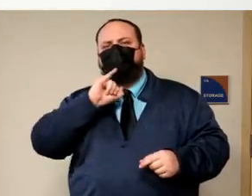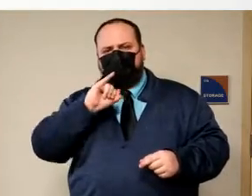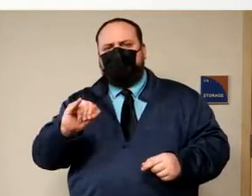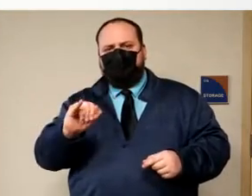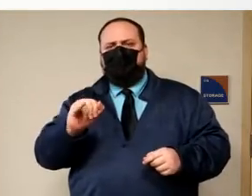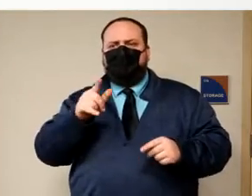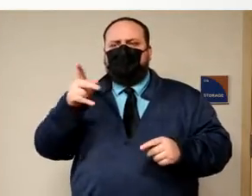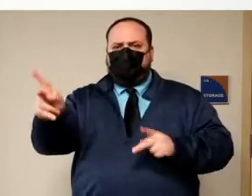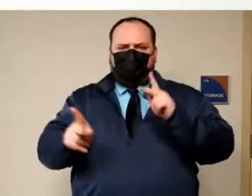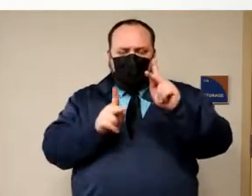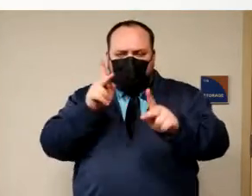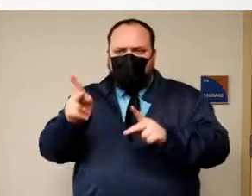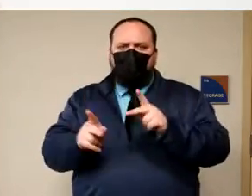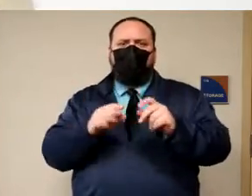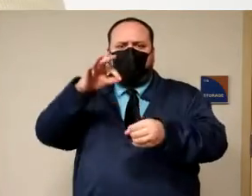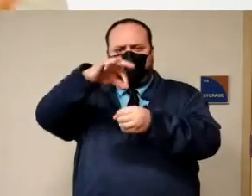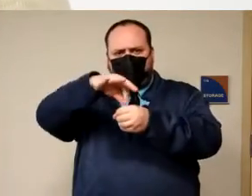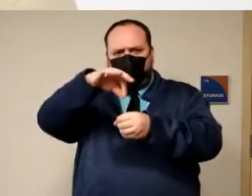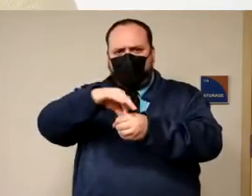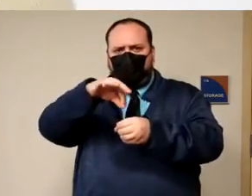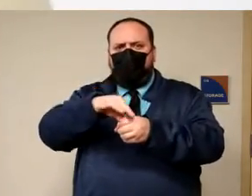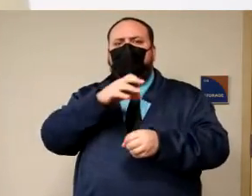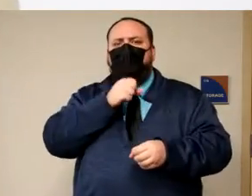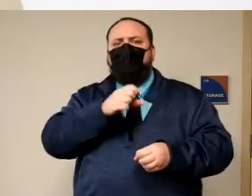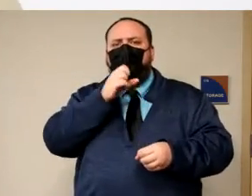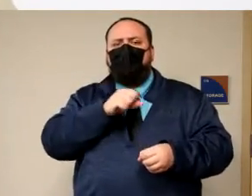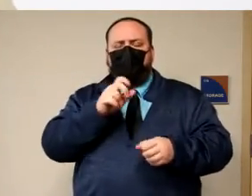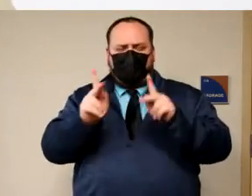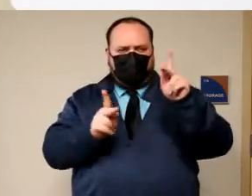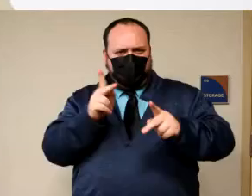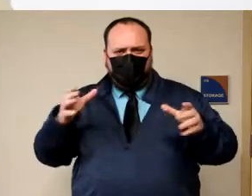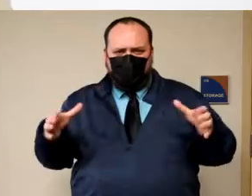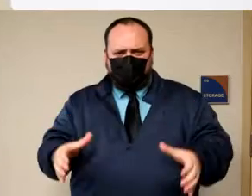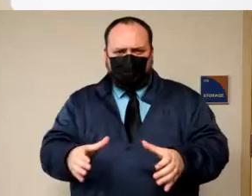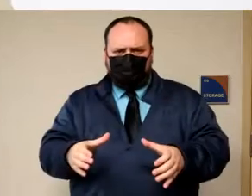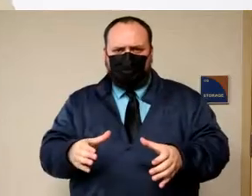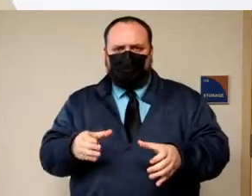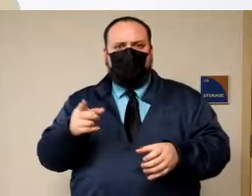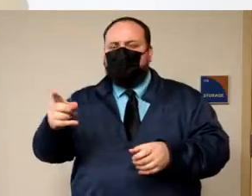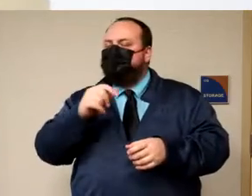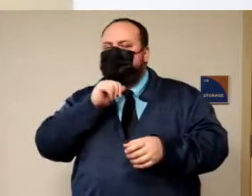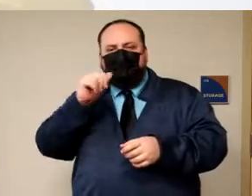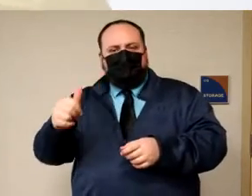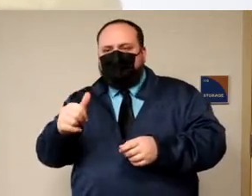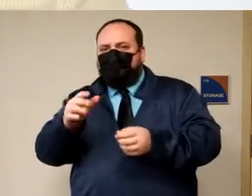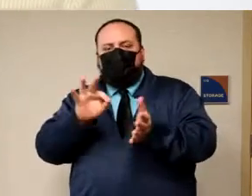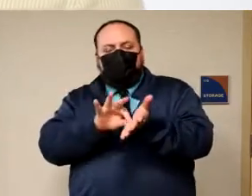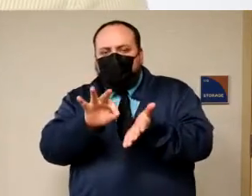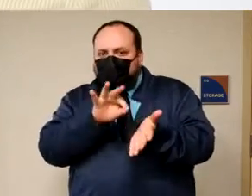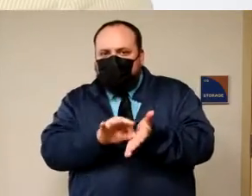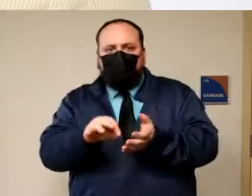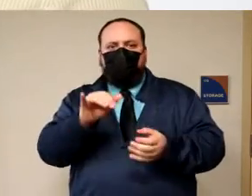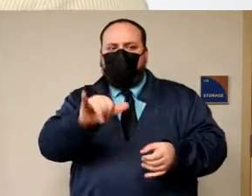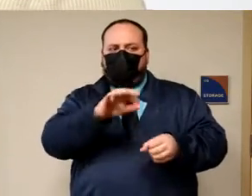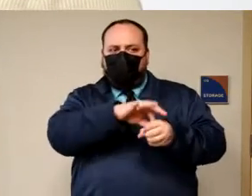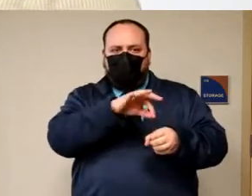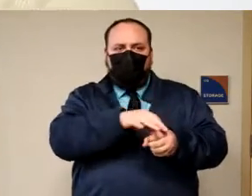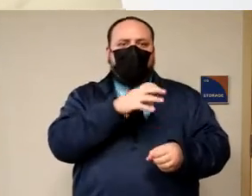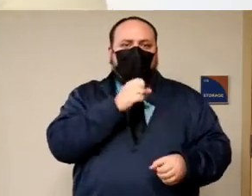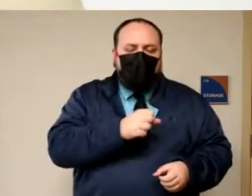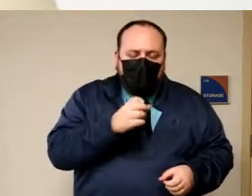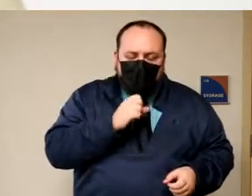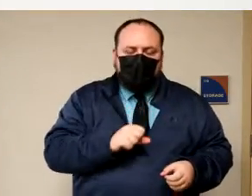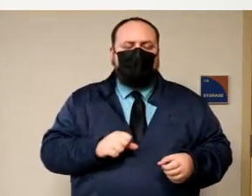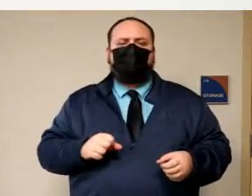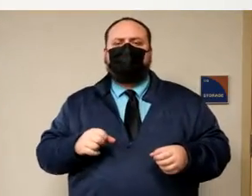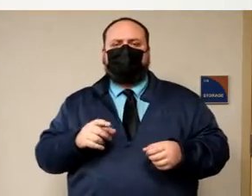age population, not necessarily voters, since it doesn't take into account registration, but citizen